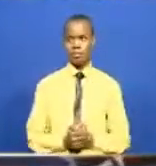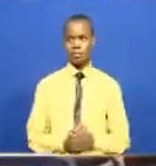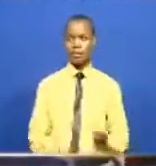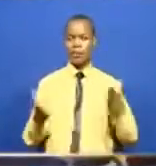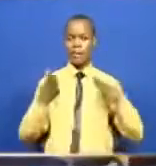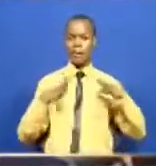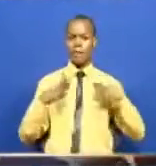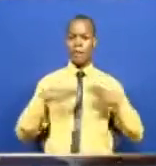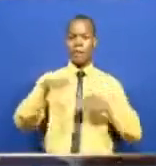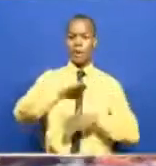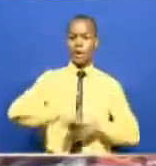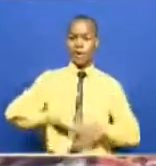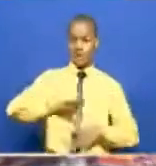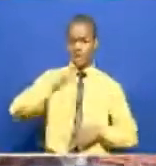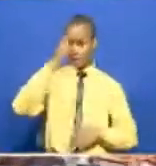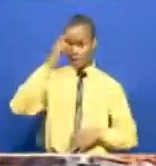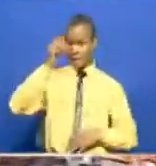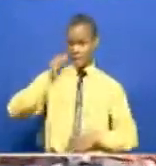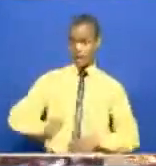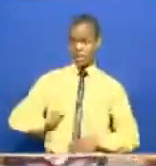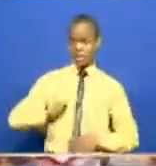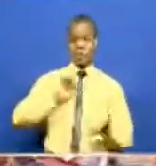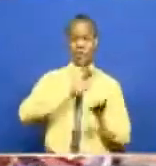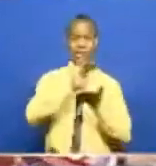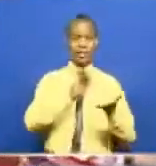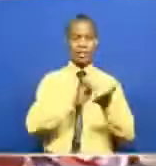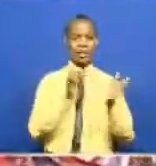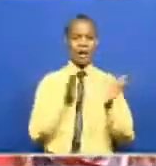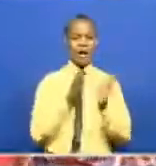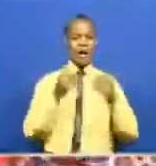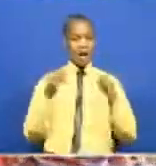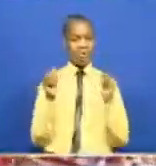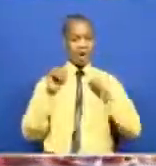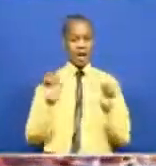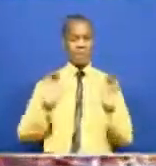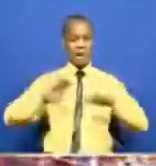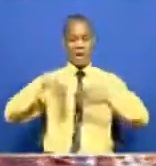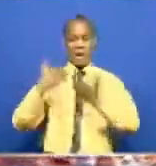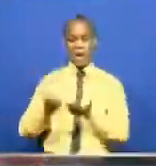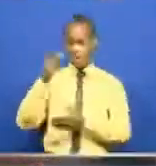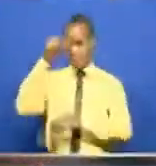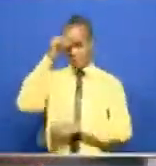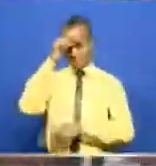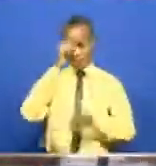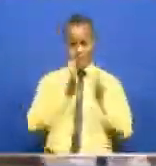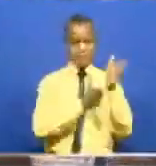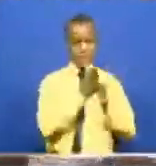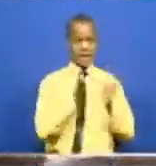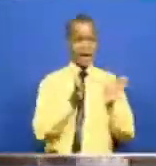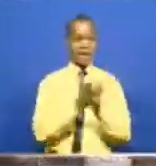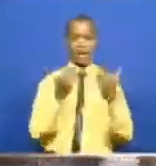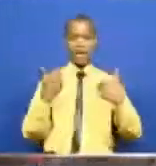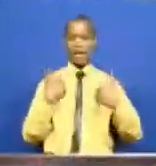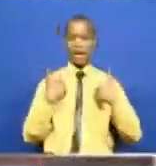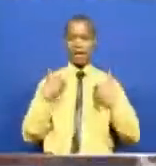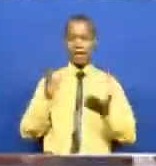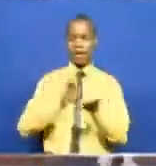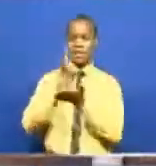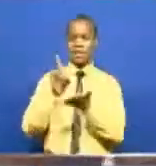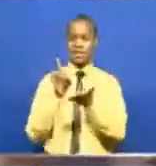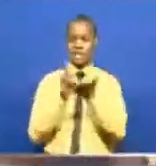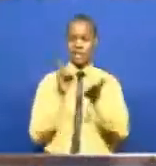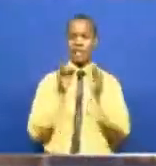Residents of Kajiado Central have lauded the national government for the creation of a new district in the area. Oloilelai